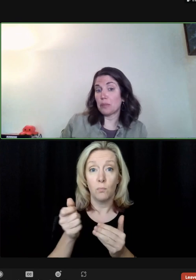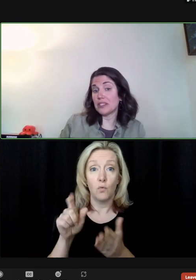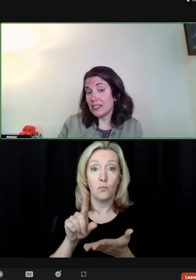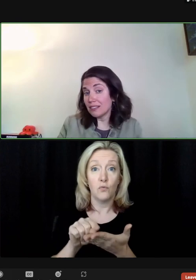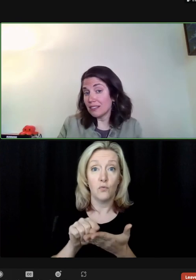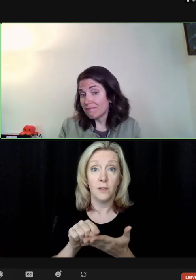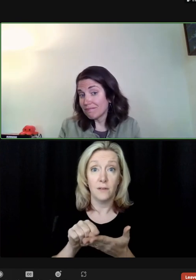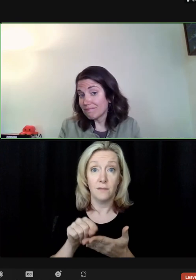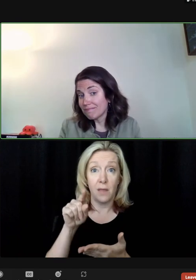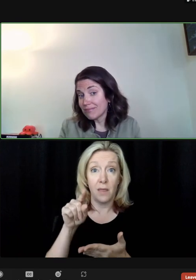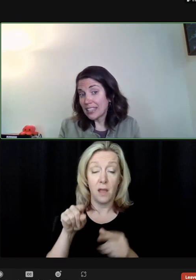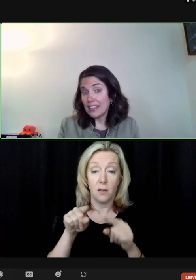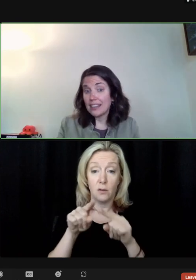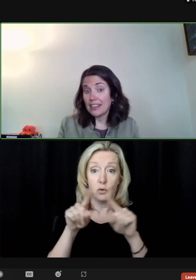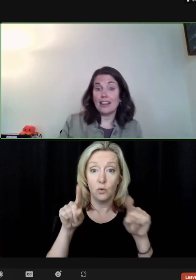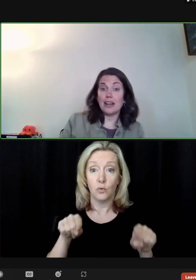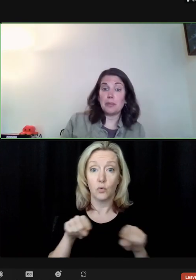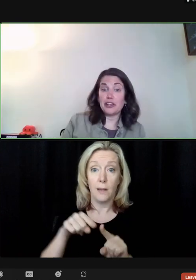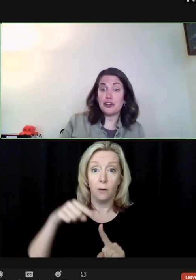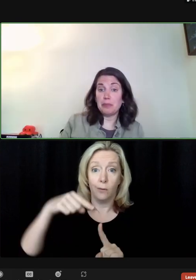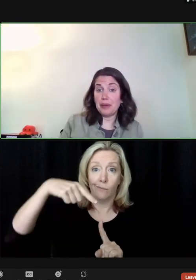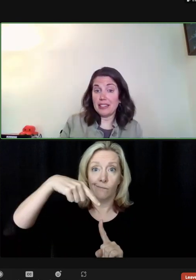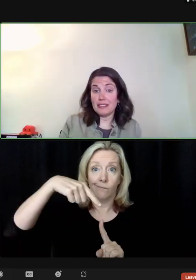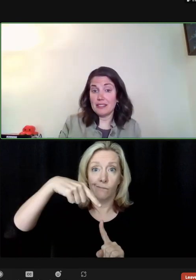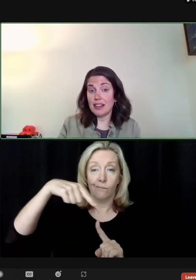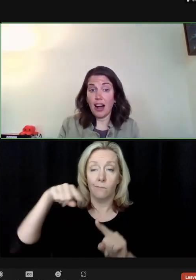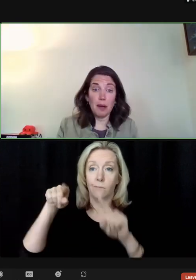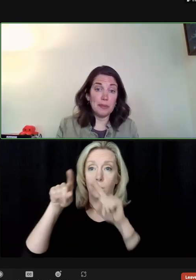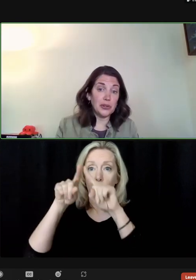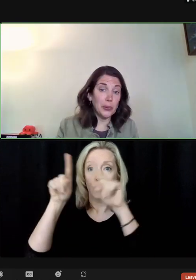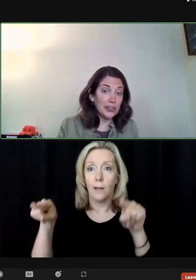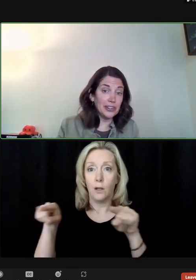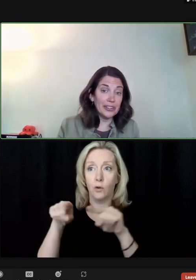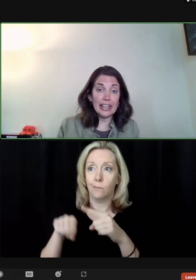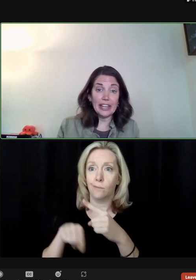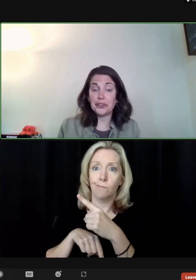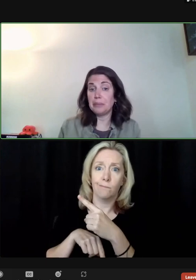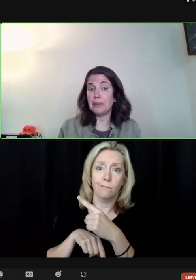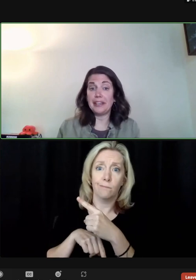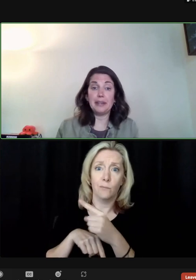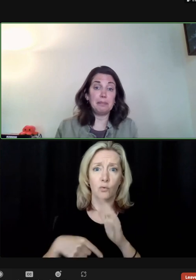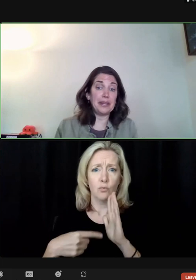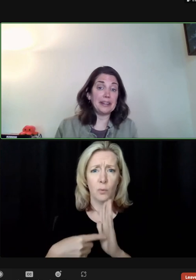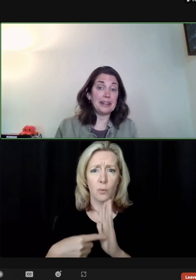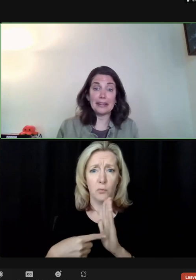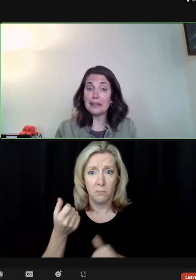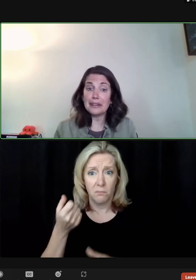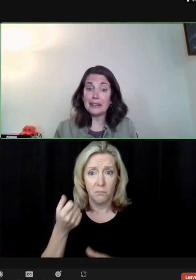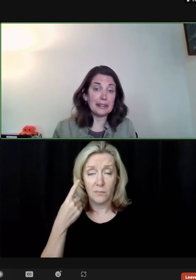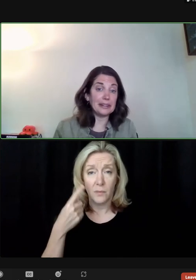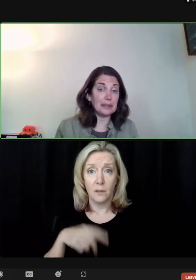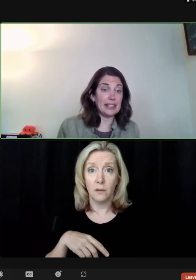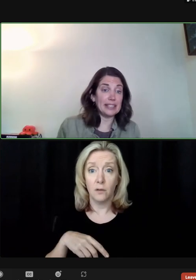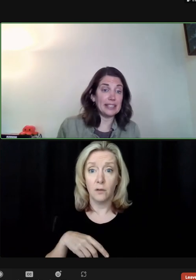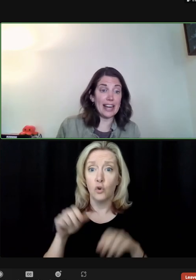that's representing? I mean, it could be top and corner, it could be big and